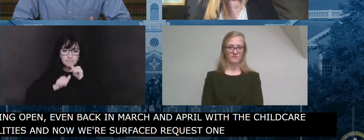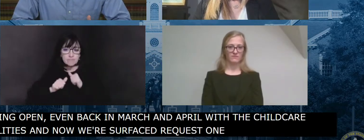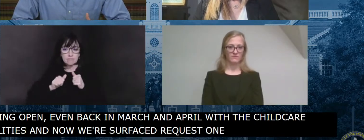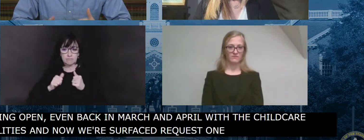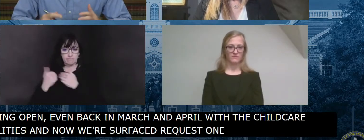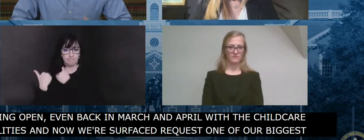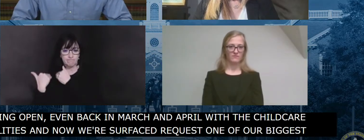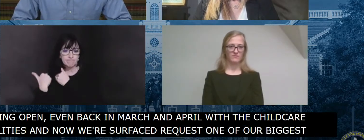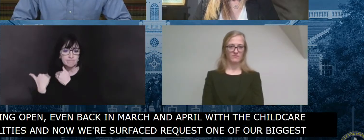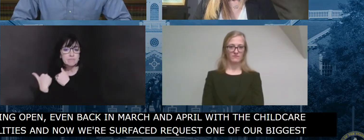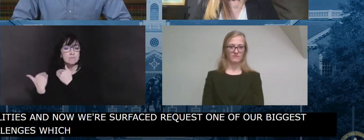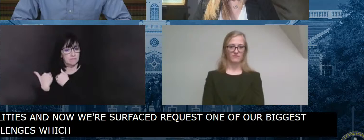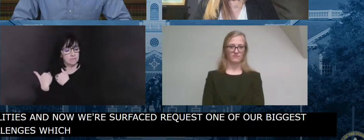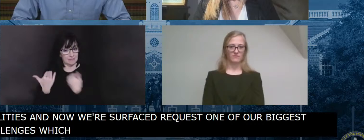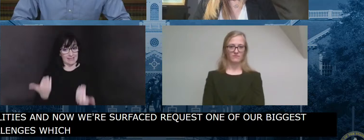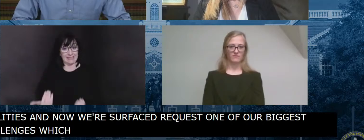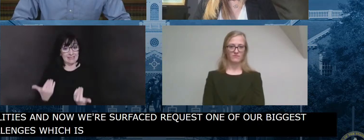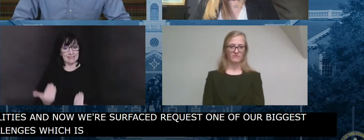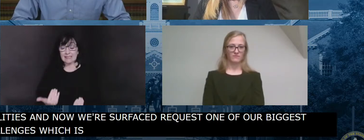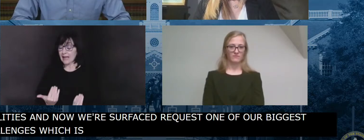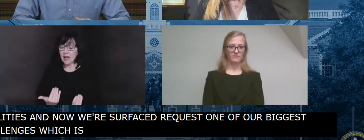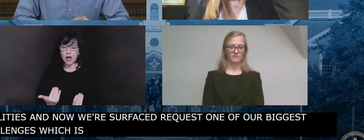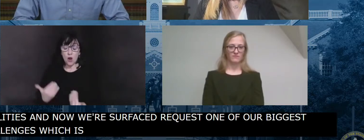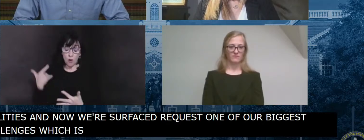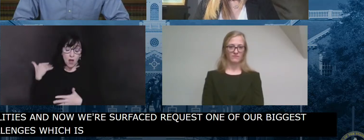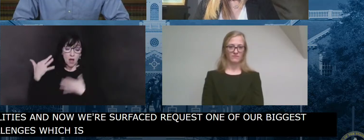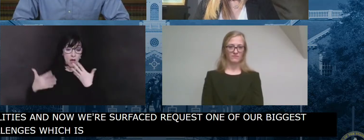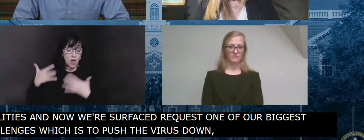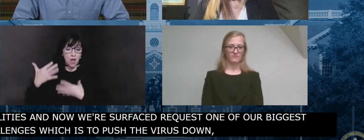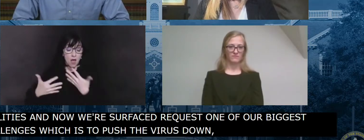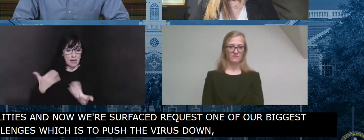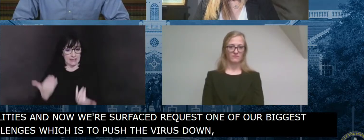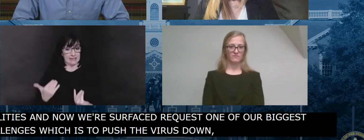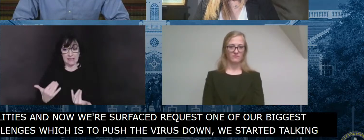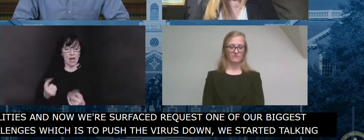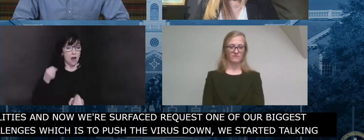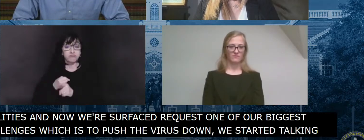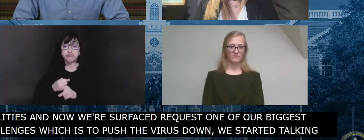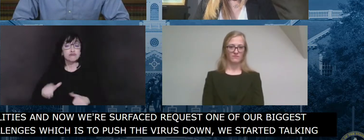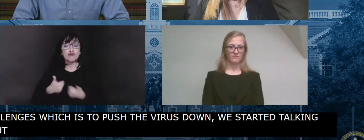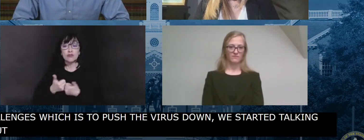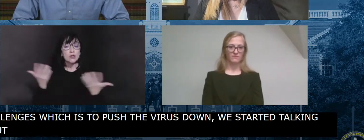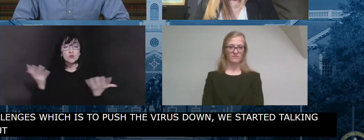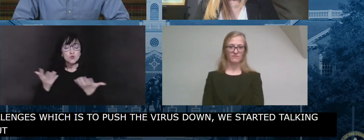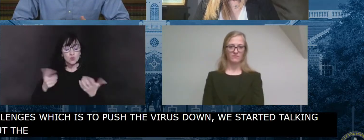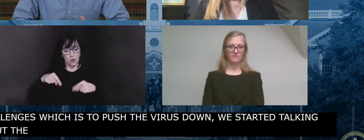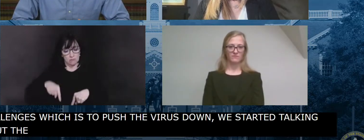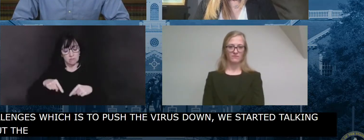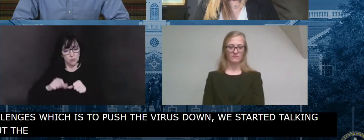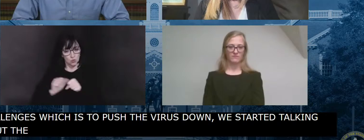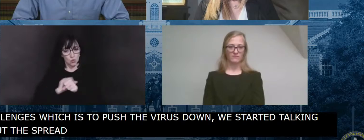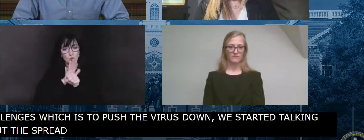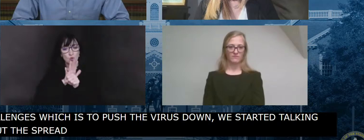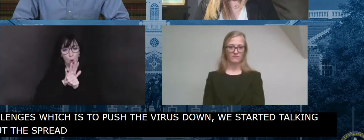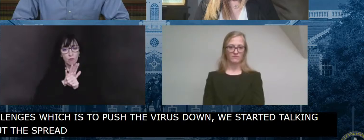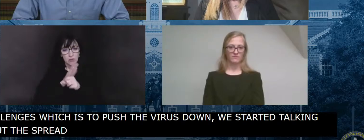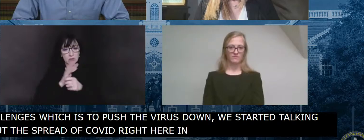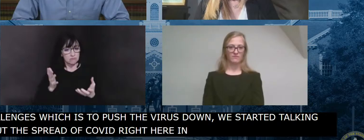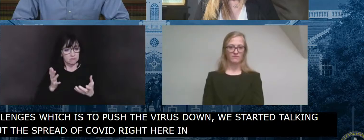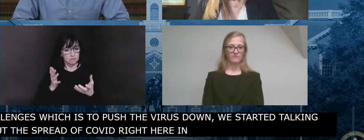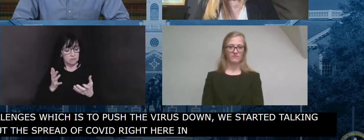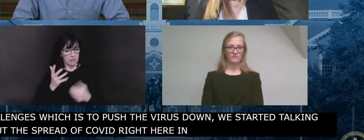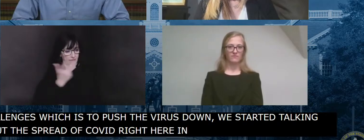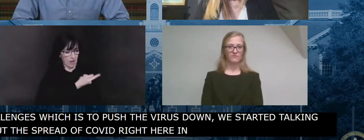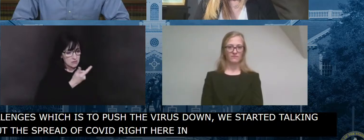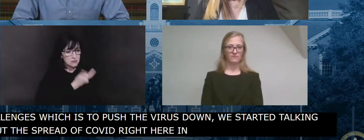test, to push the virus down. We started talking about the spread of COVID-19 right here in our state, about 700